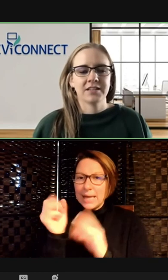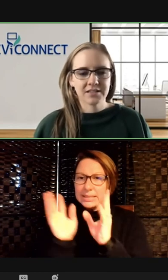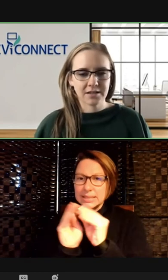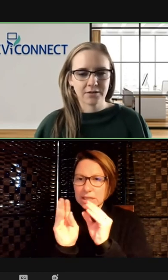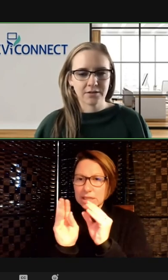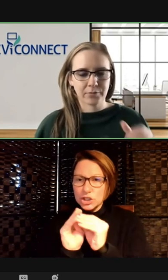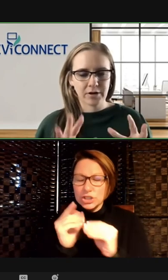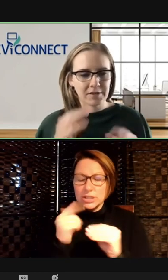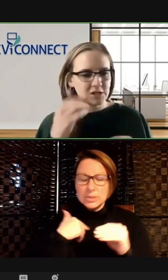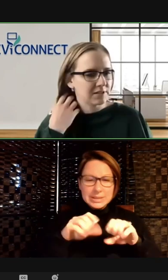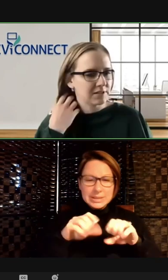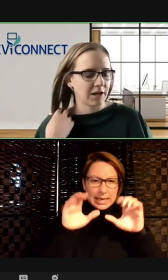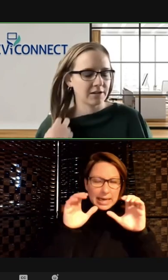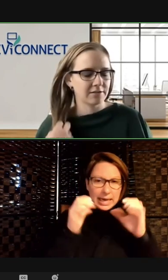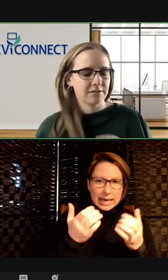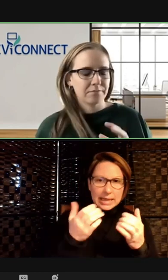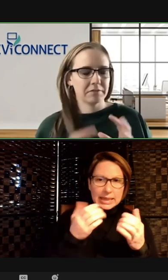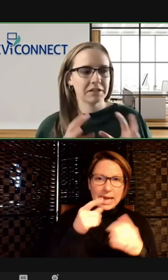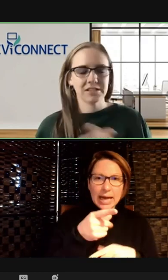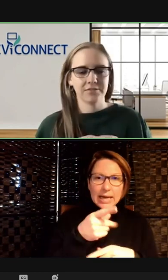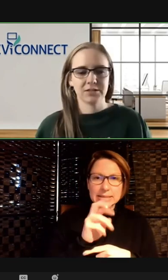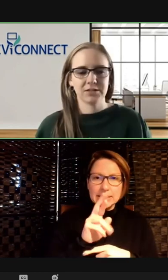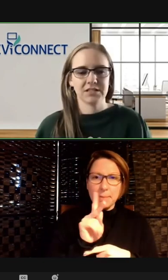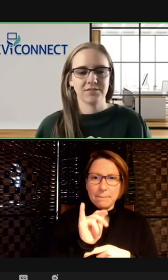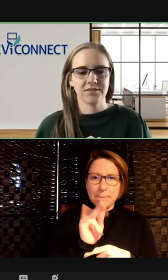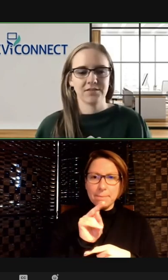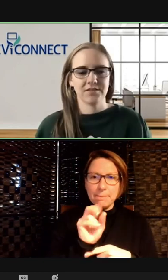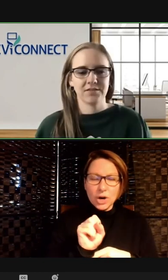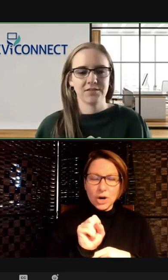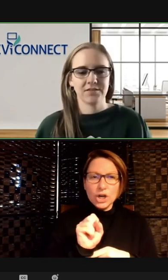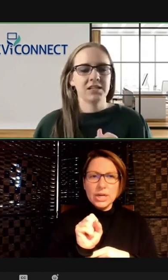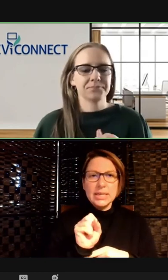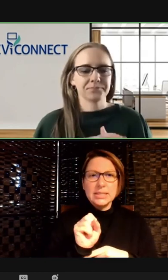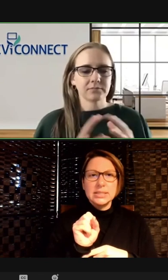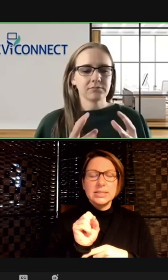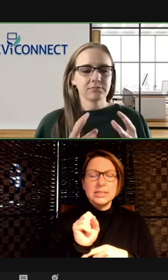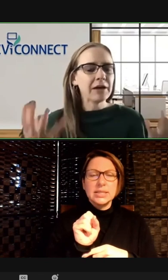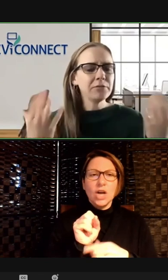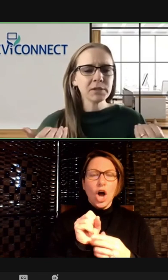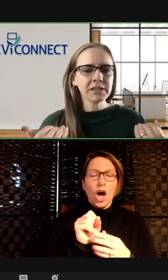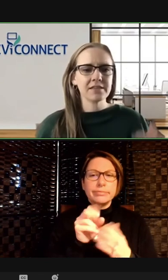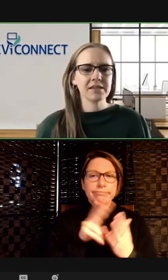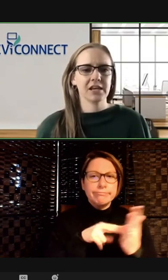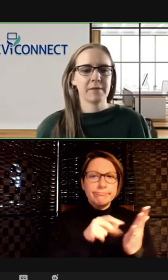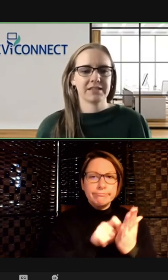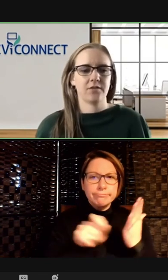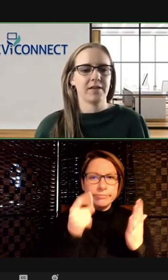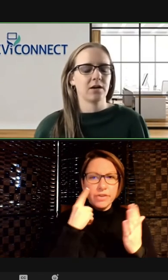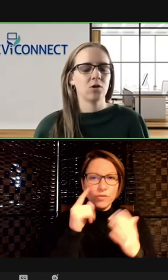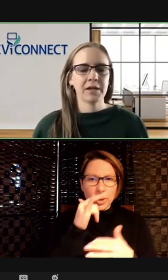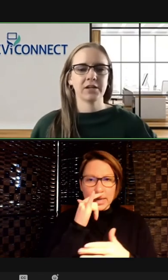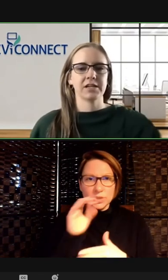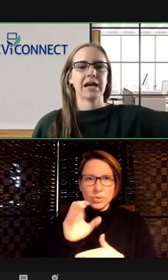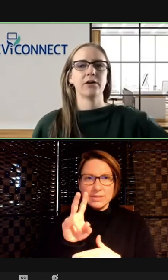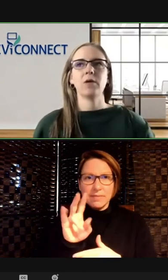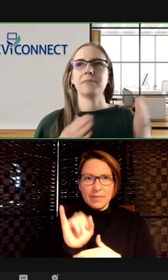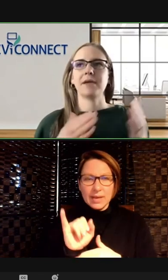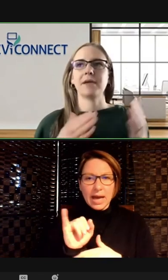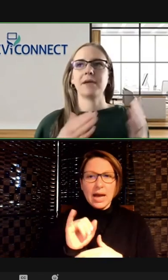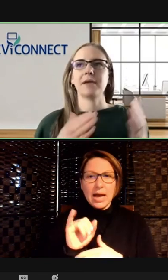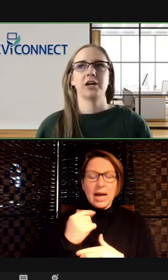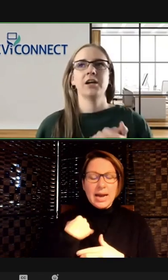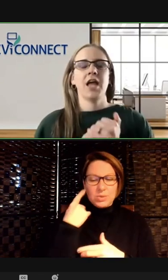on the literacy program that she was, the literacy for kids with CVI. And I was really thinking to myself, like, oh my goodness,